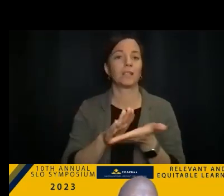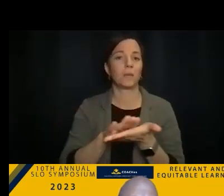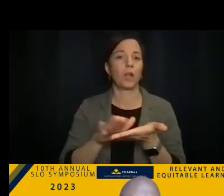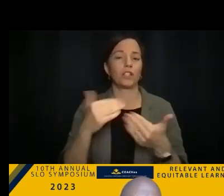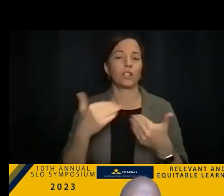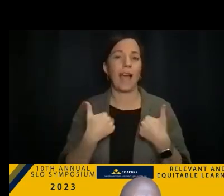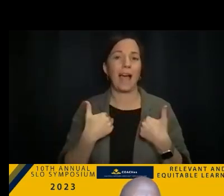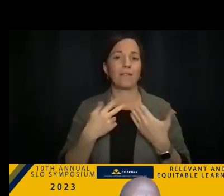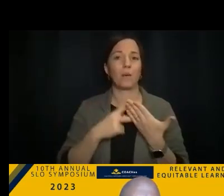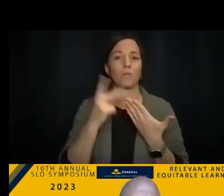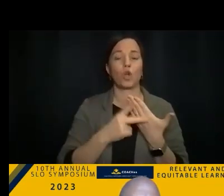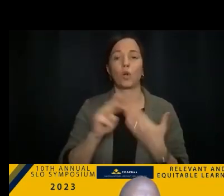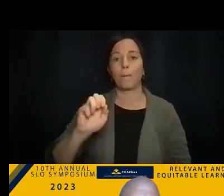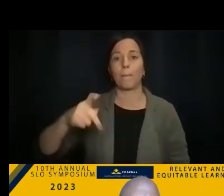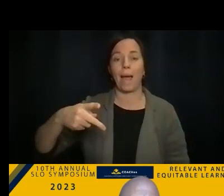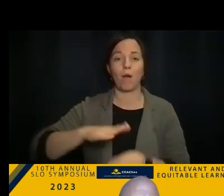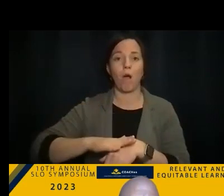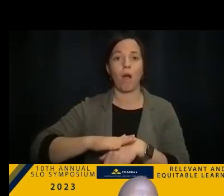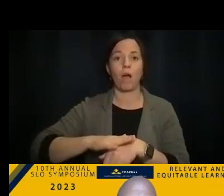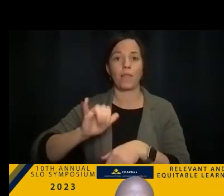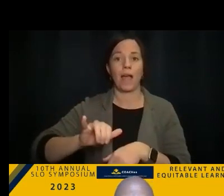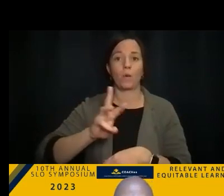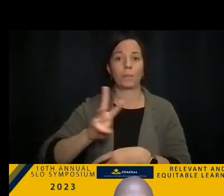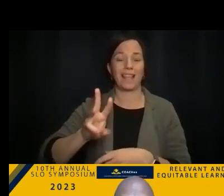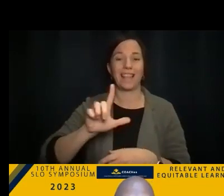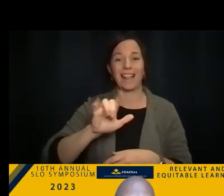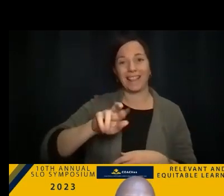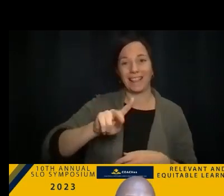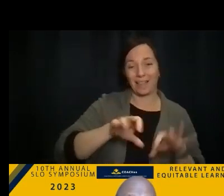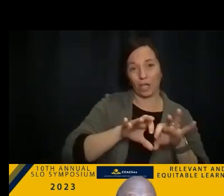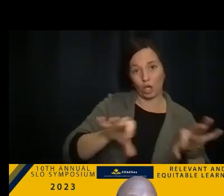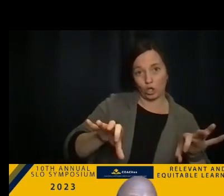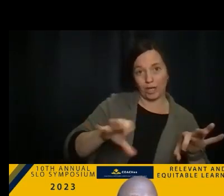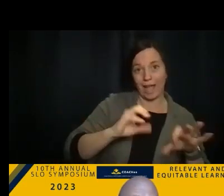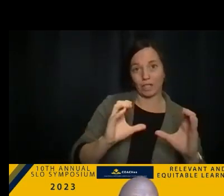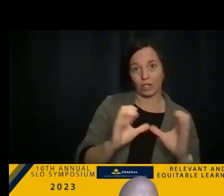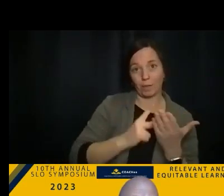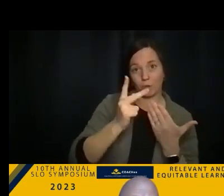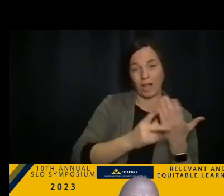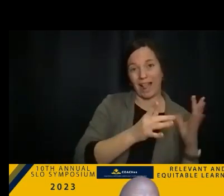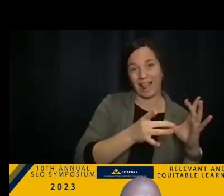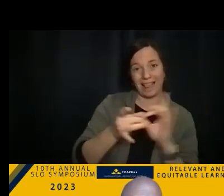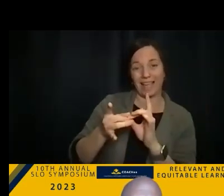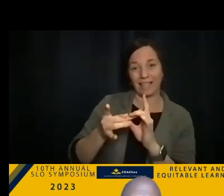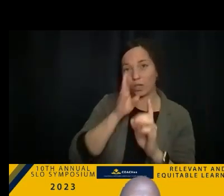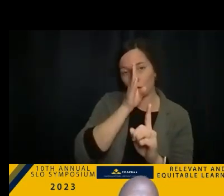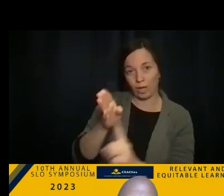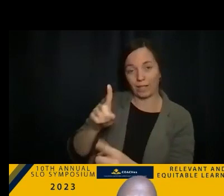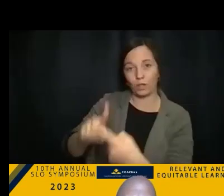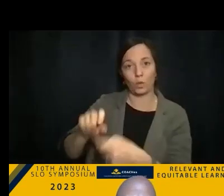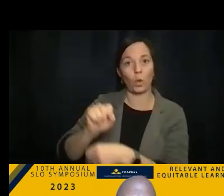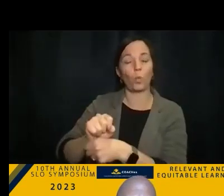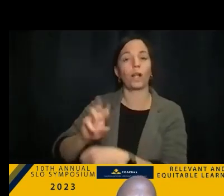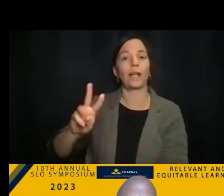program mappers on their websites that link their degrees and certificate programs directly to the working